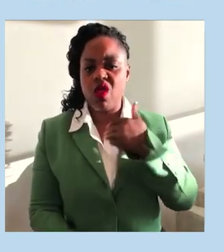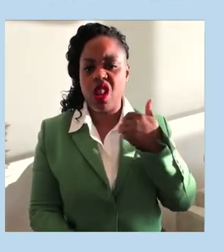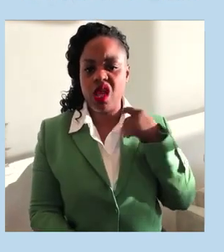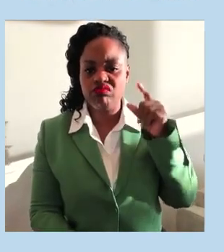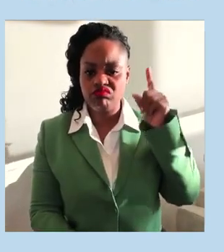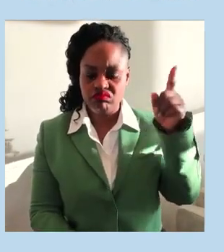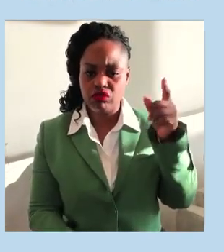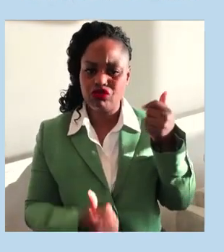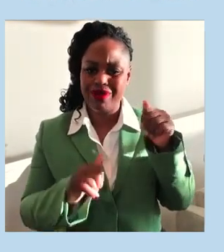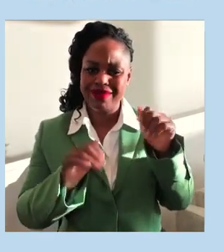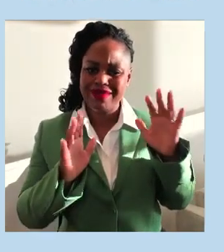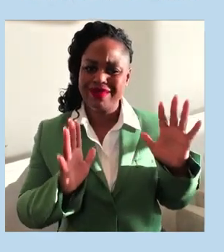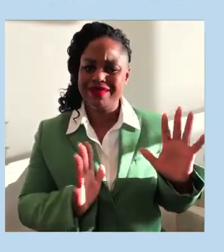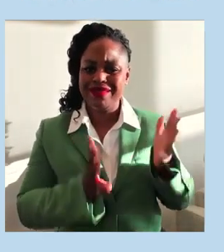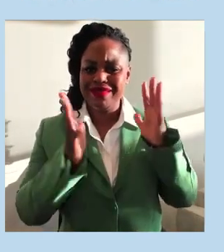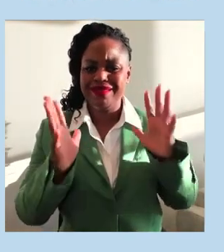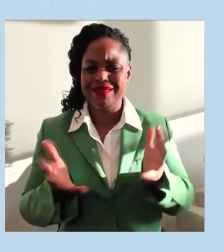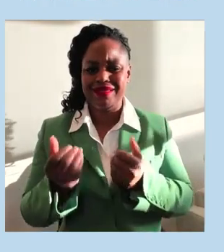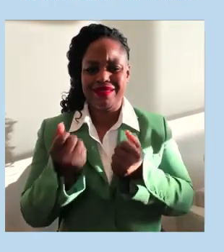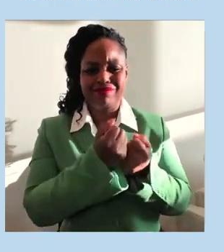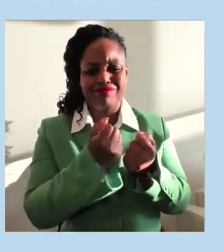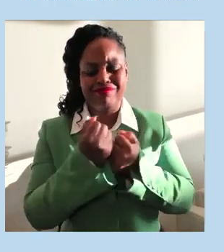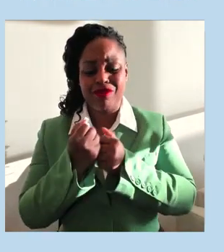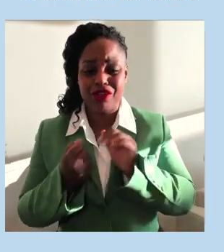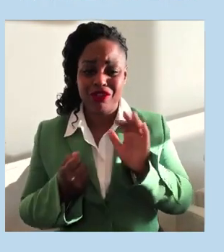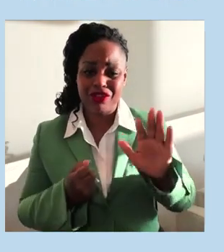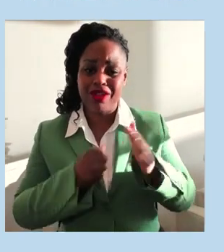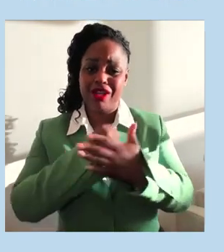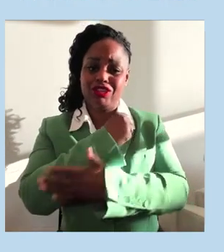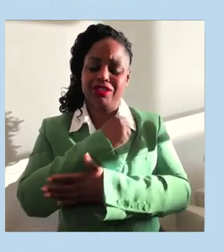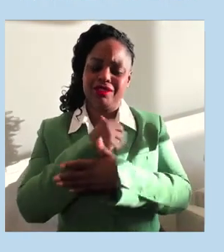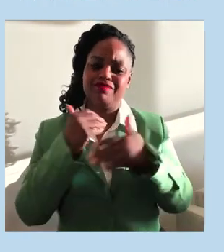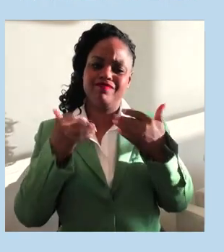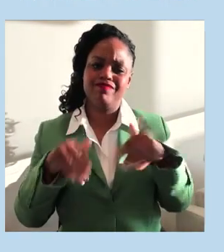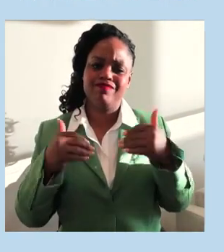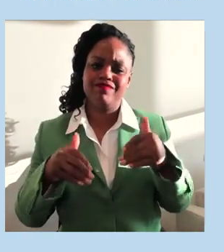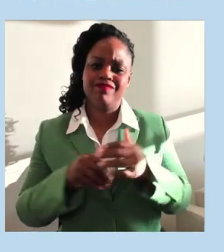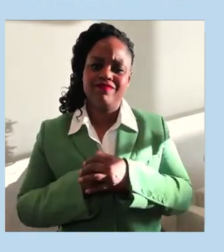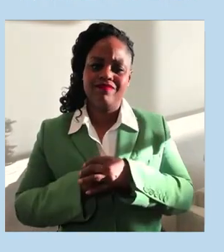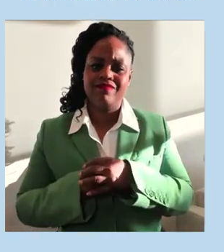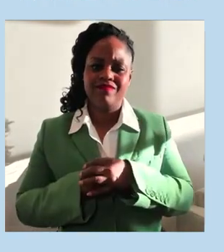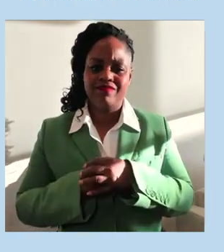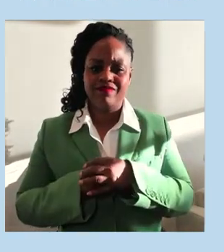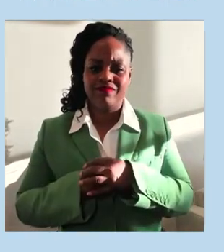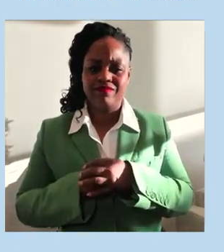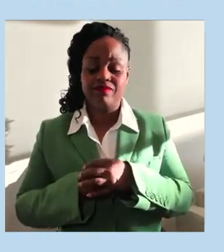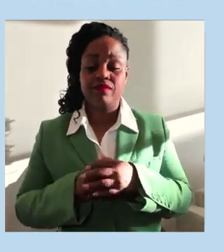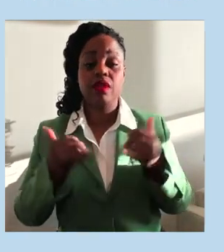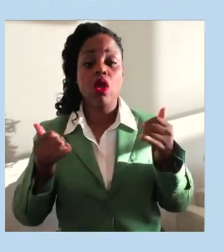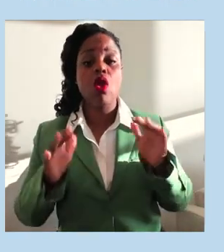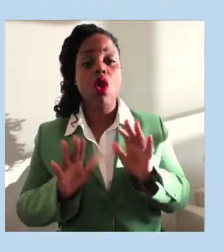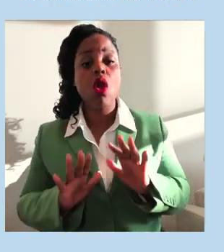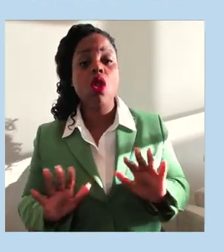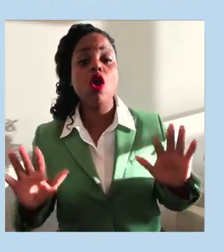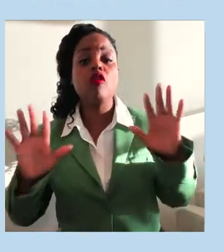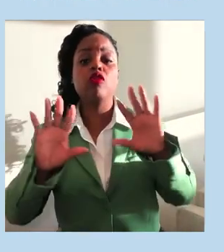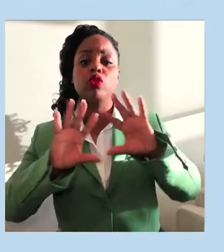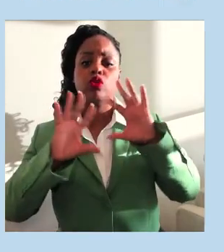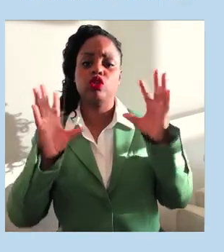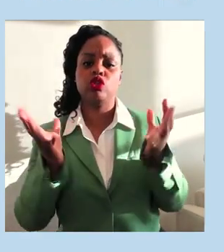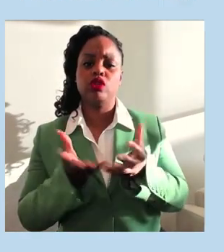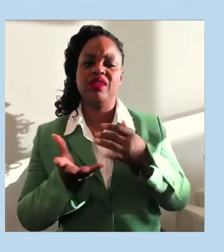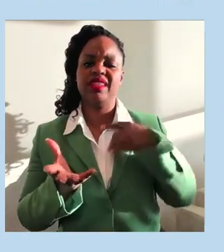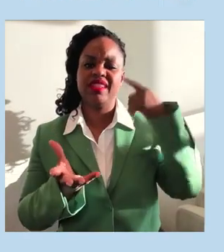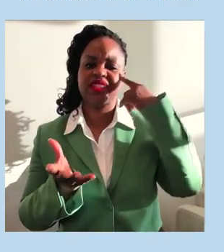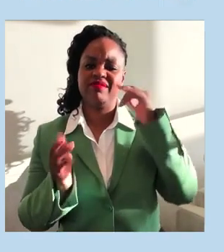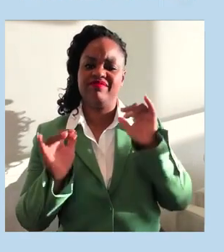the world, we do recognize now more than ever the importance of U.S. leadership in efforts to uplift the rights